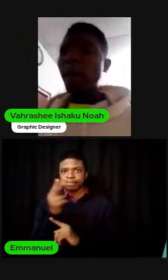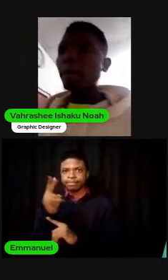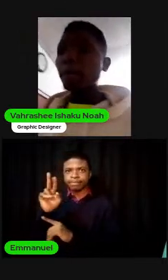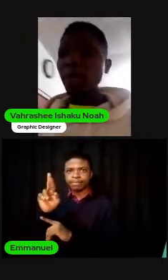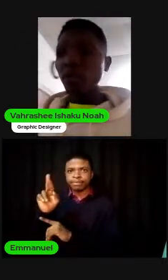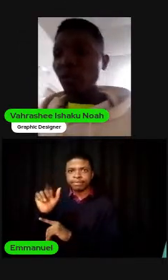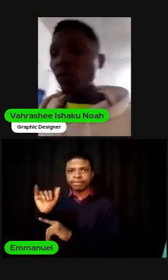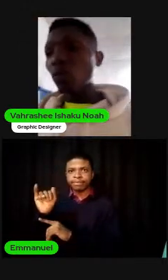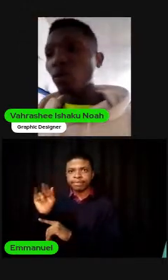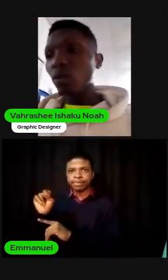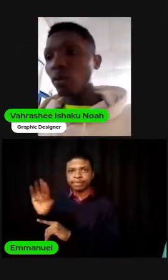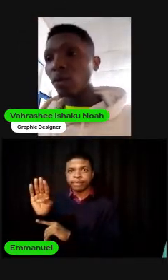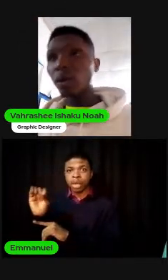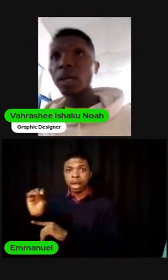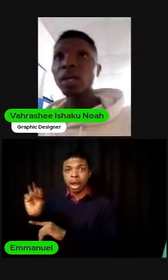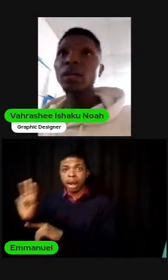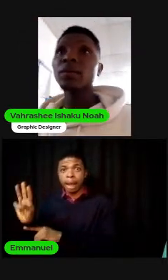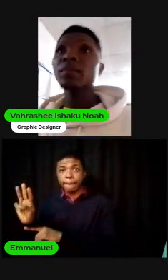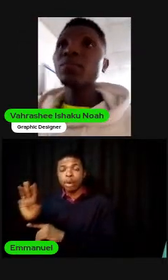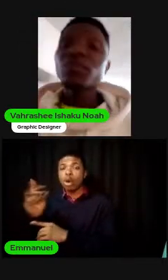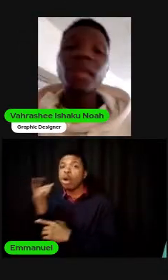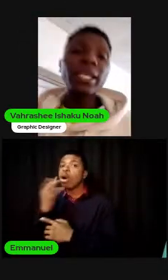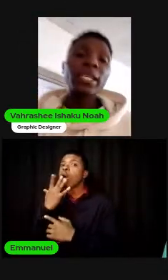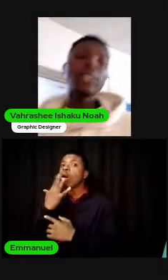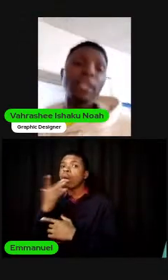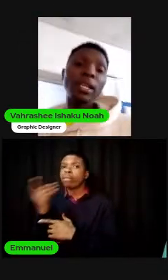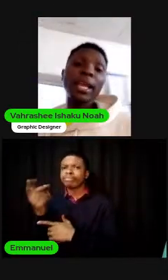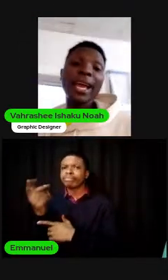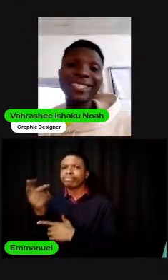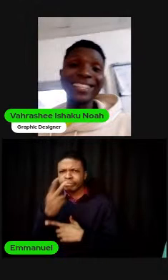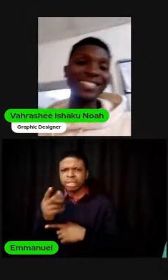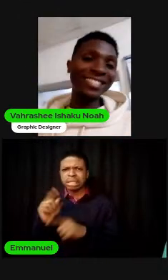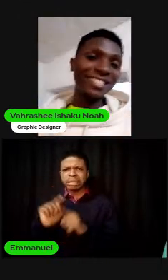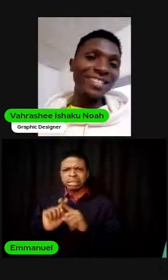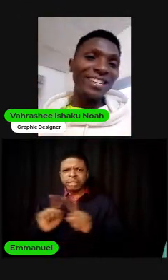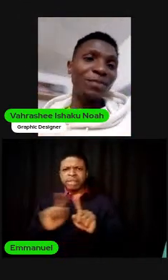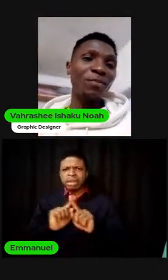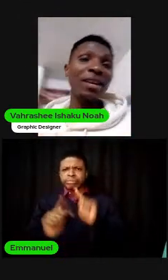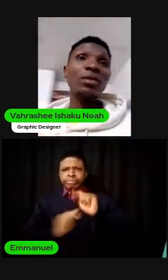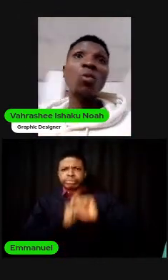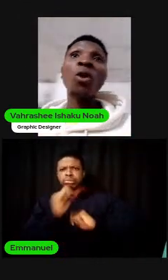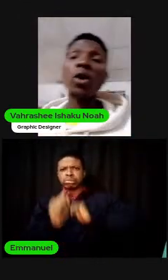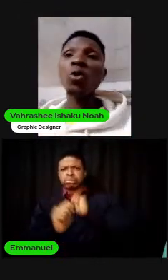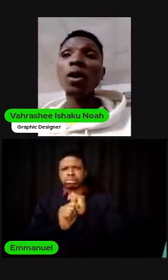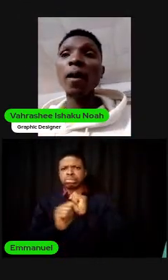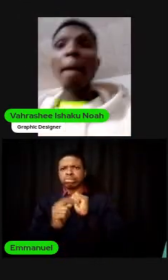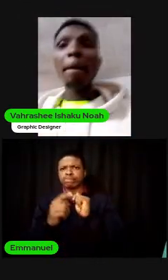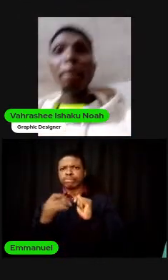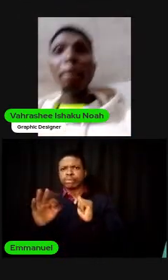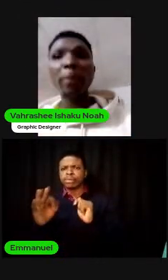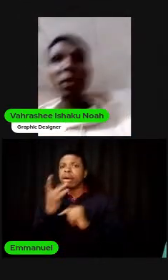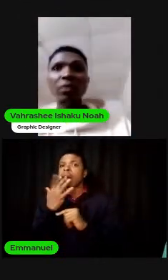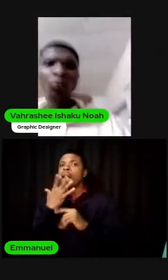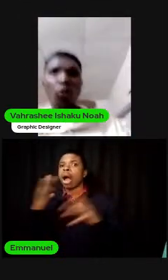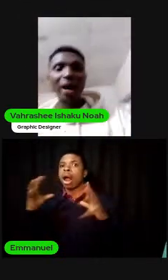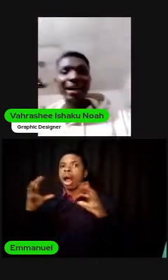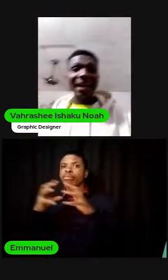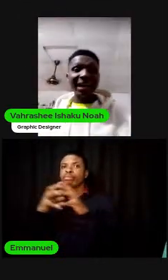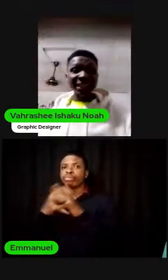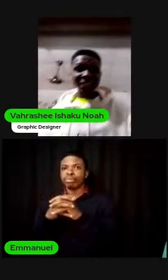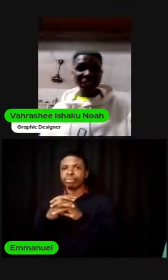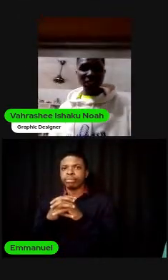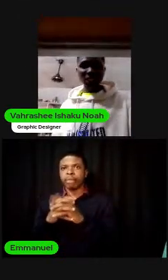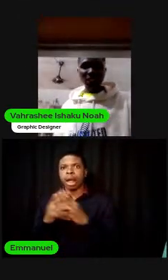look beautiful. Okay, that is the essence. It makes work look beautiful